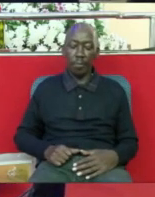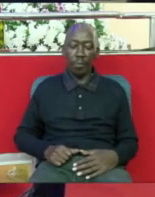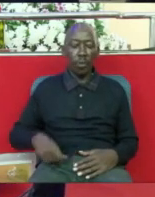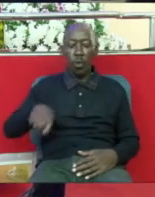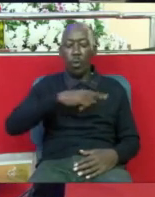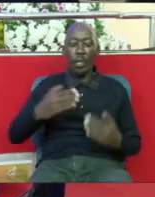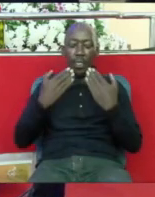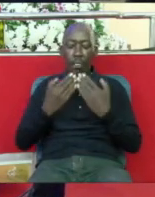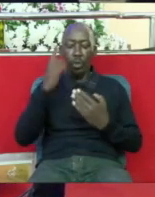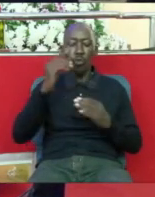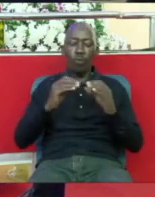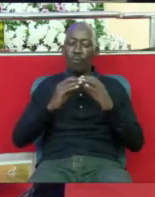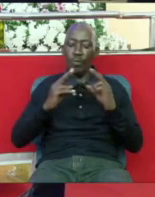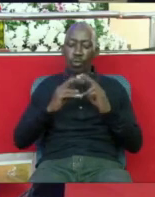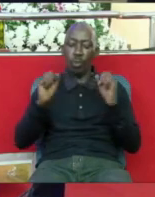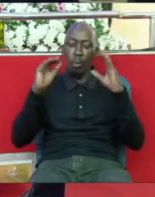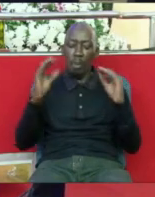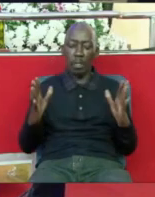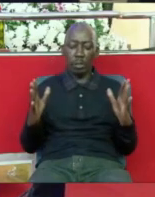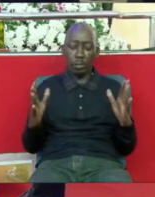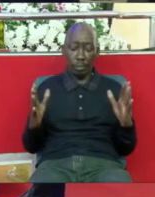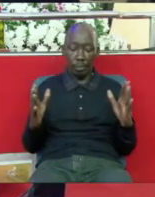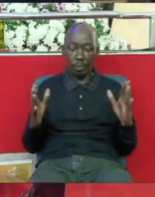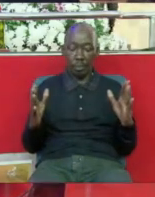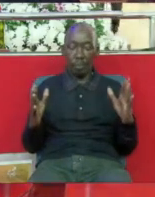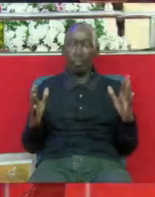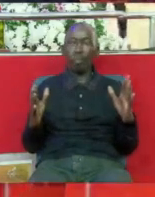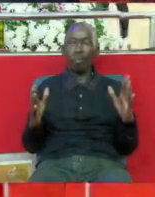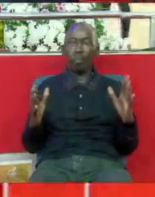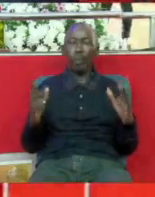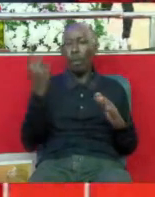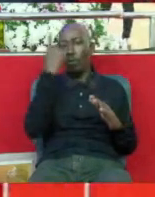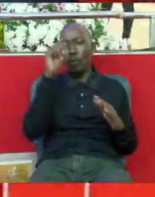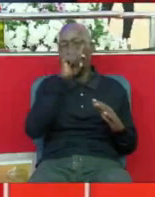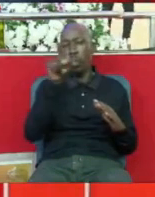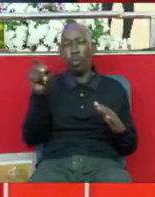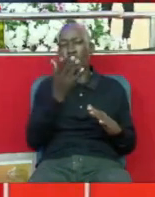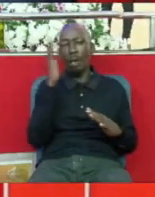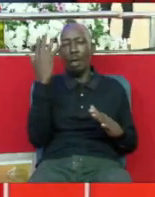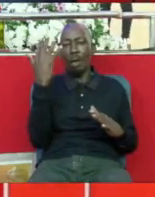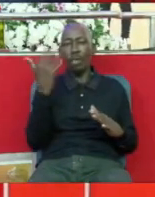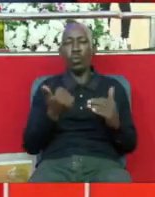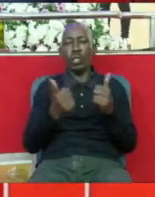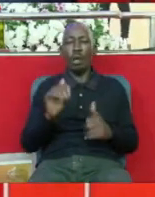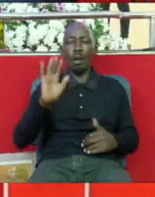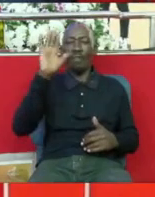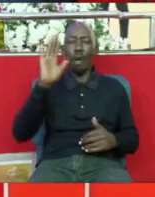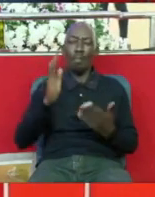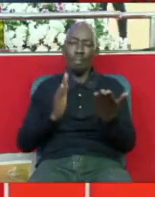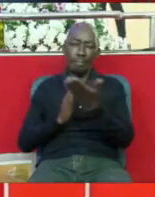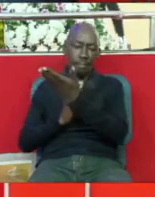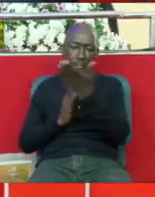thank you so much. Bwana, tunakushukuru sana. For those hands that are lifted up, O God. Kwa hii mikono